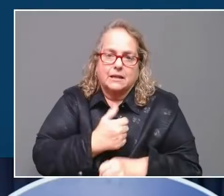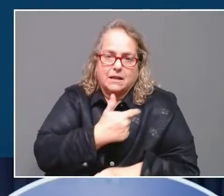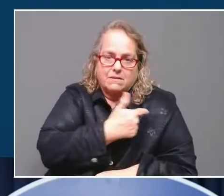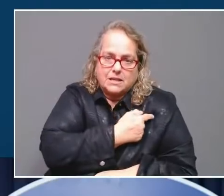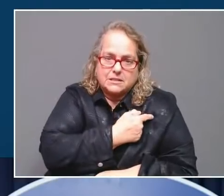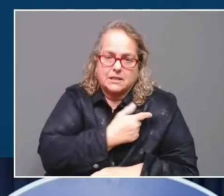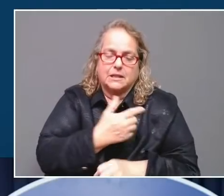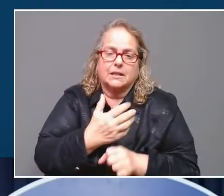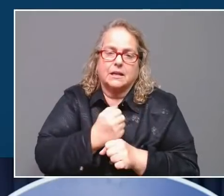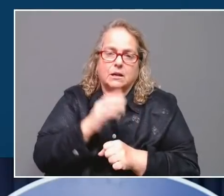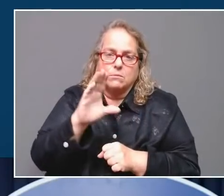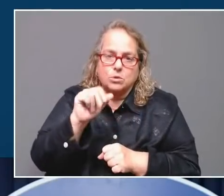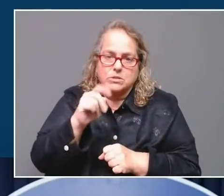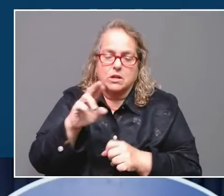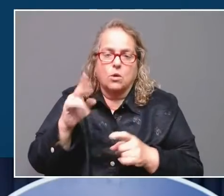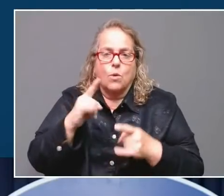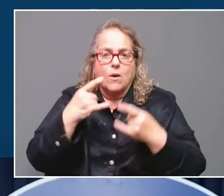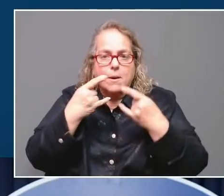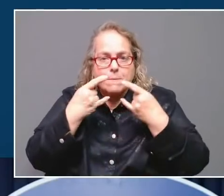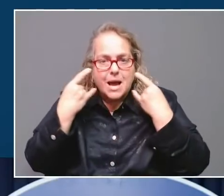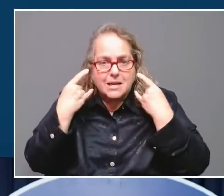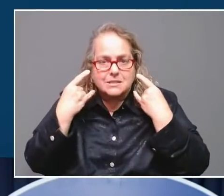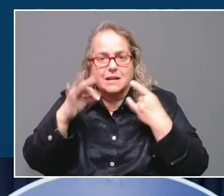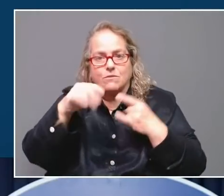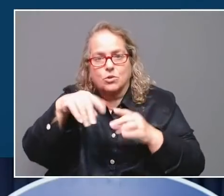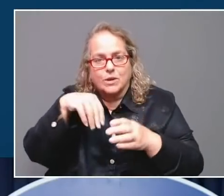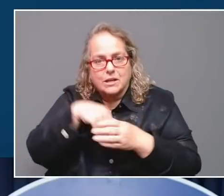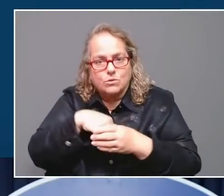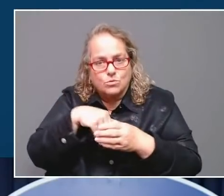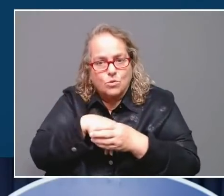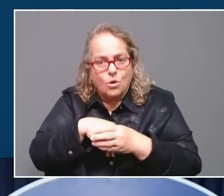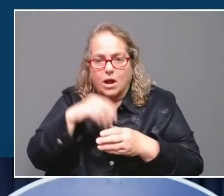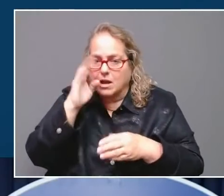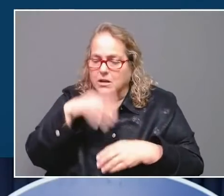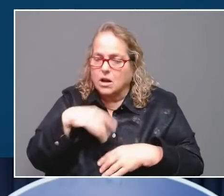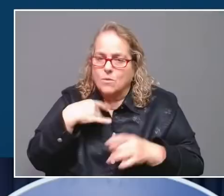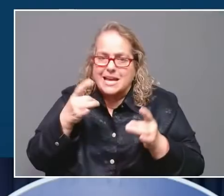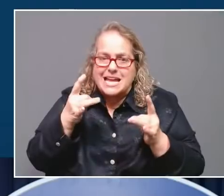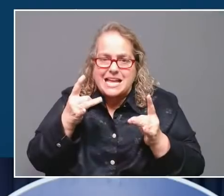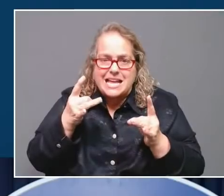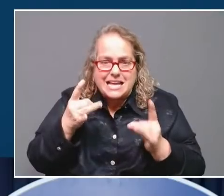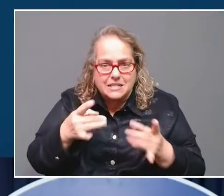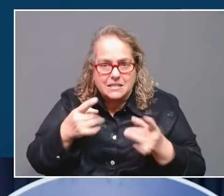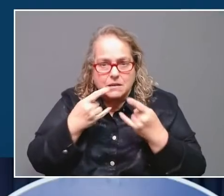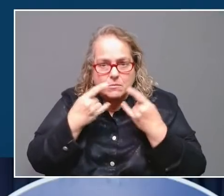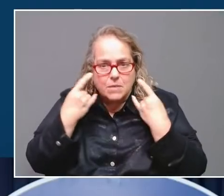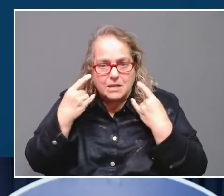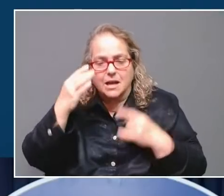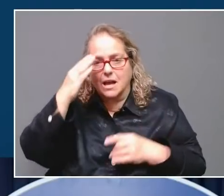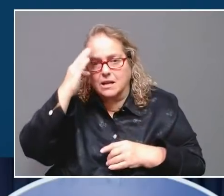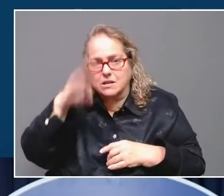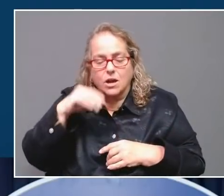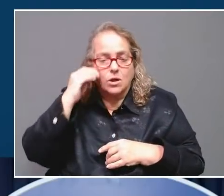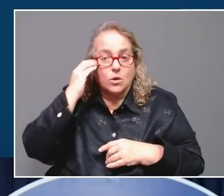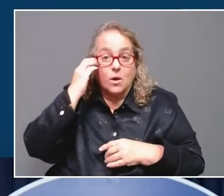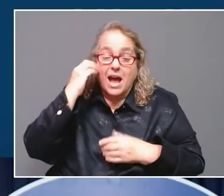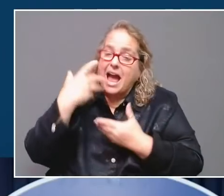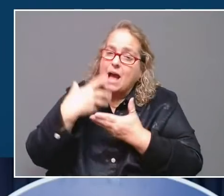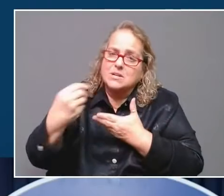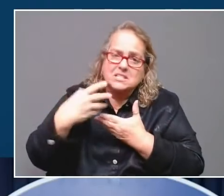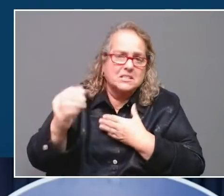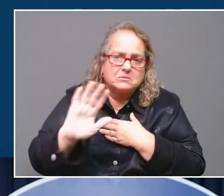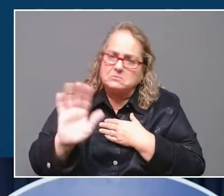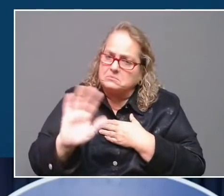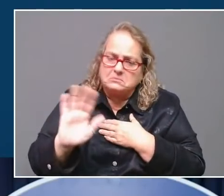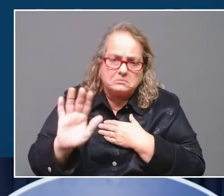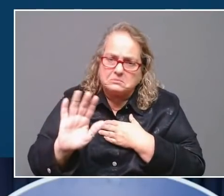wear your masks if you're in indoor public places. I know none of us are fond of this, and we're not asking you to wear them outdoors. We're not asking you to wear them